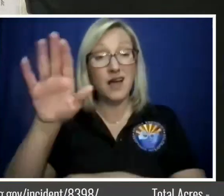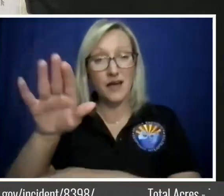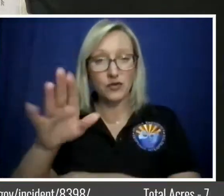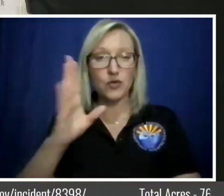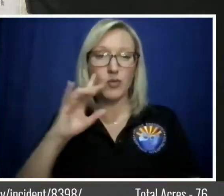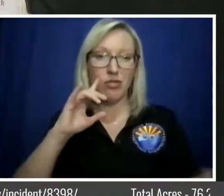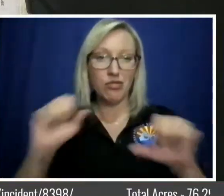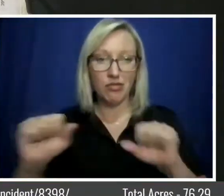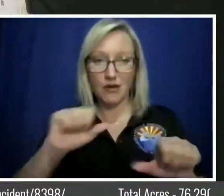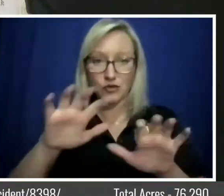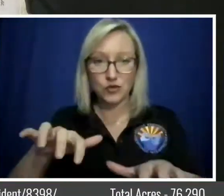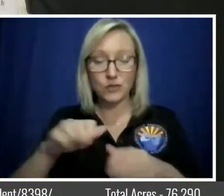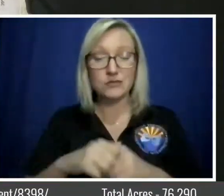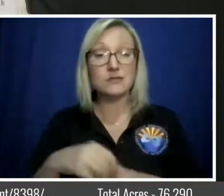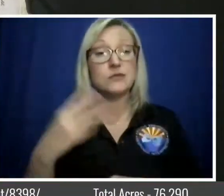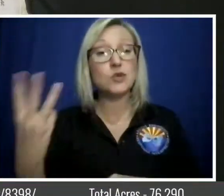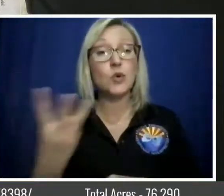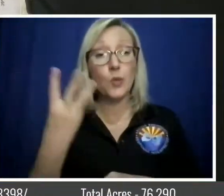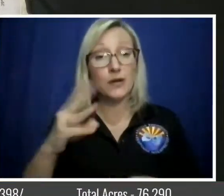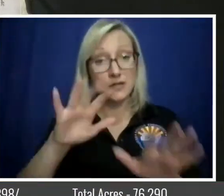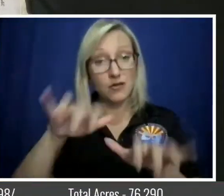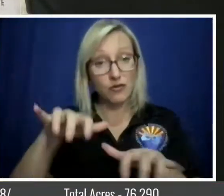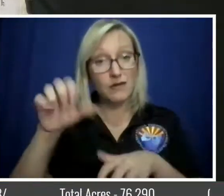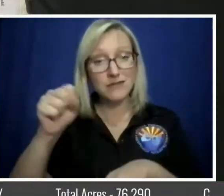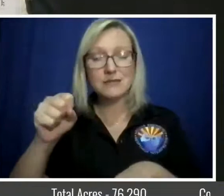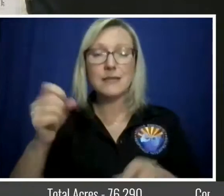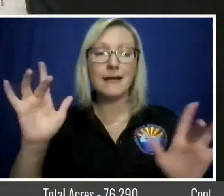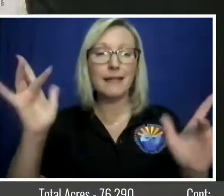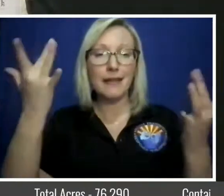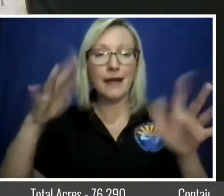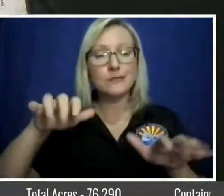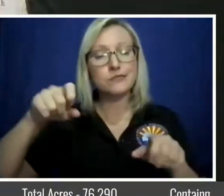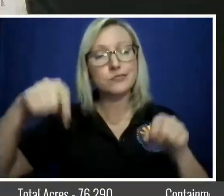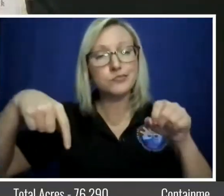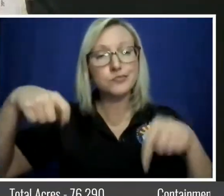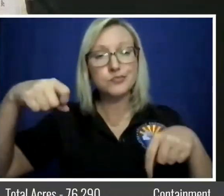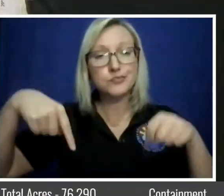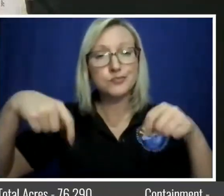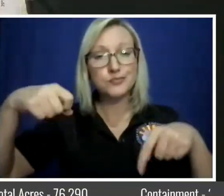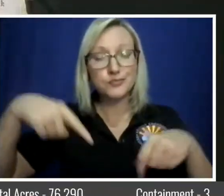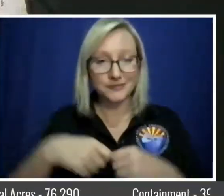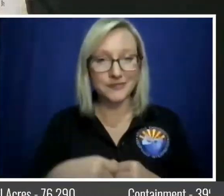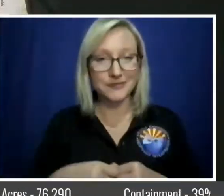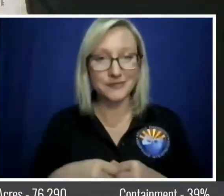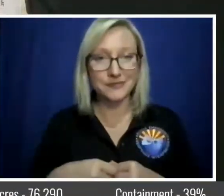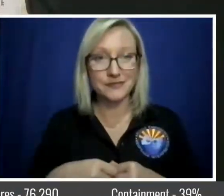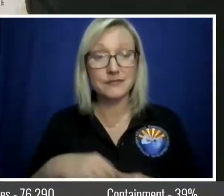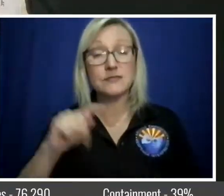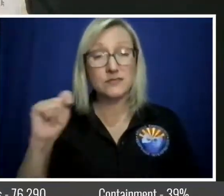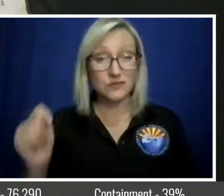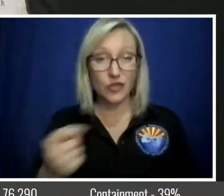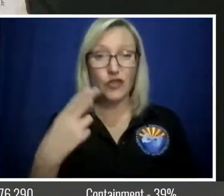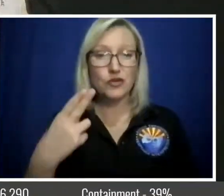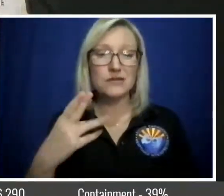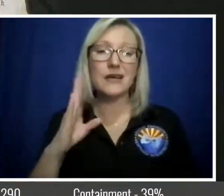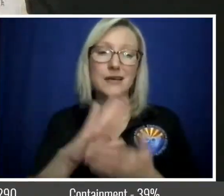see lighter rain on Wednesday. On Thursday, we're actually going to see things dry out. Temperatures